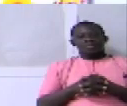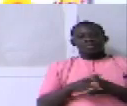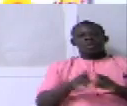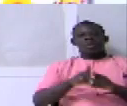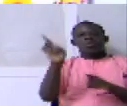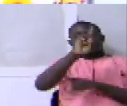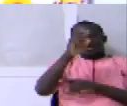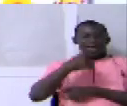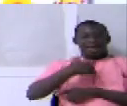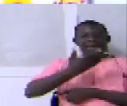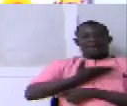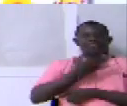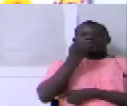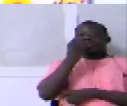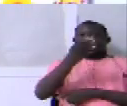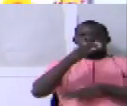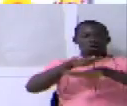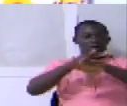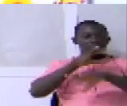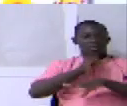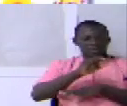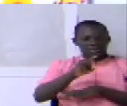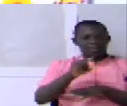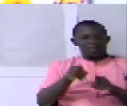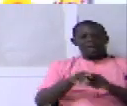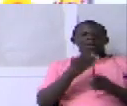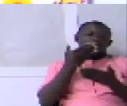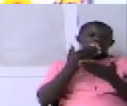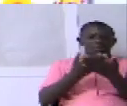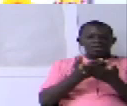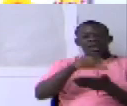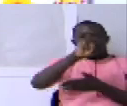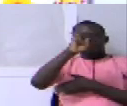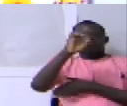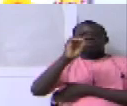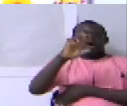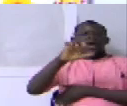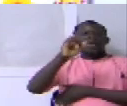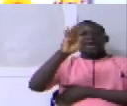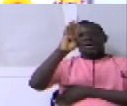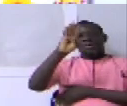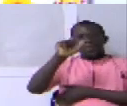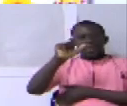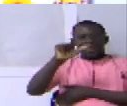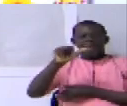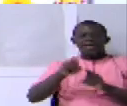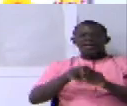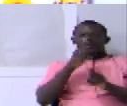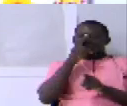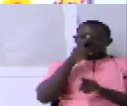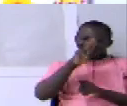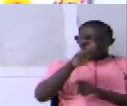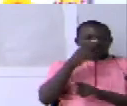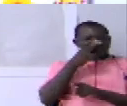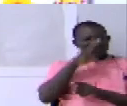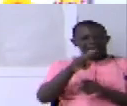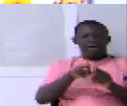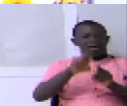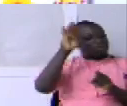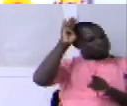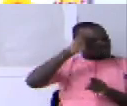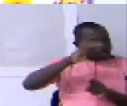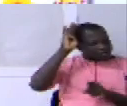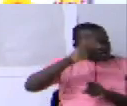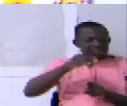What I have to say to Soriba is, let Soriba find it somewhere else in his heart and forgive me